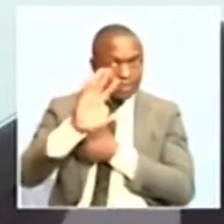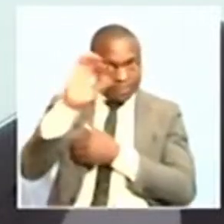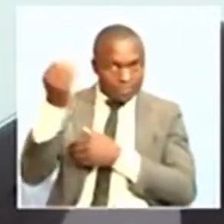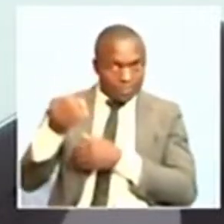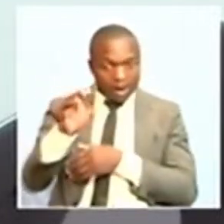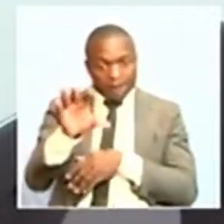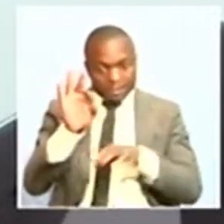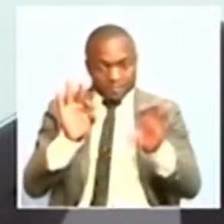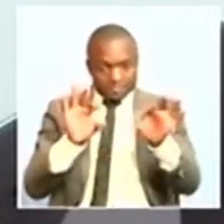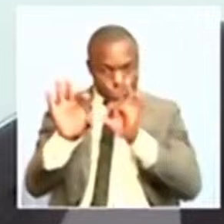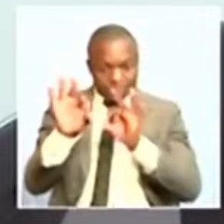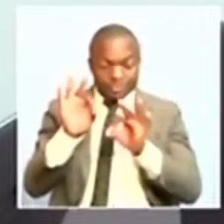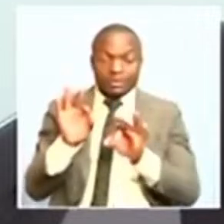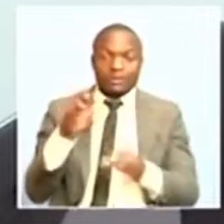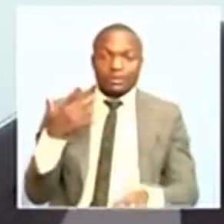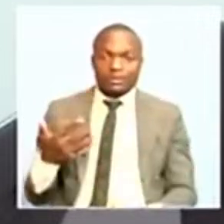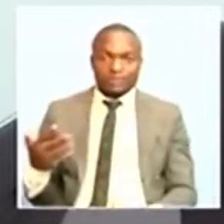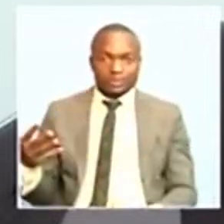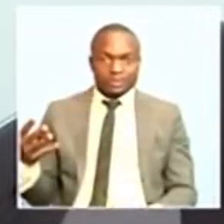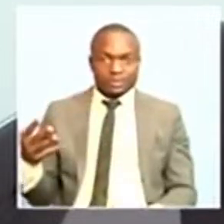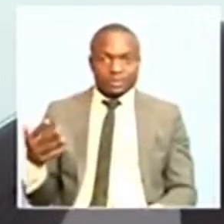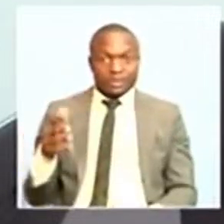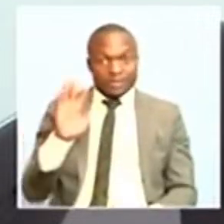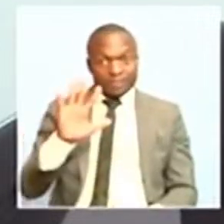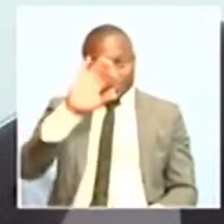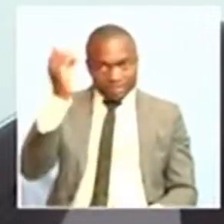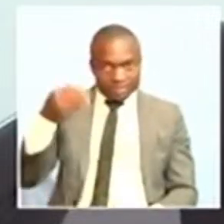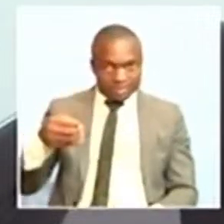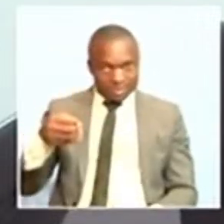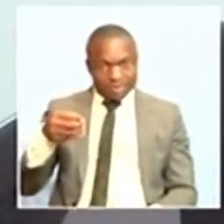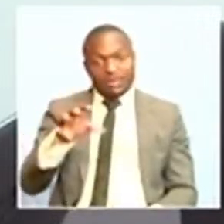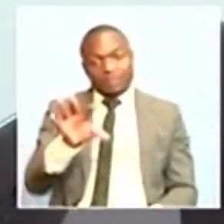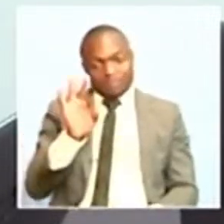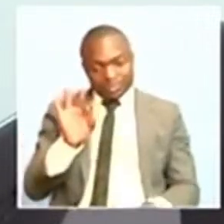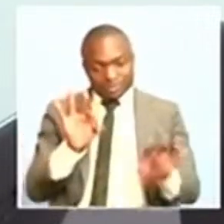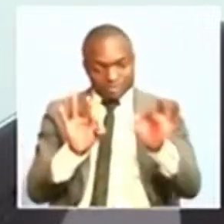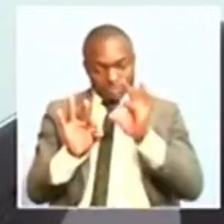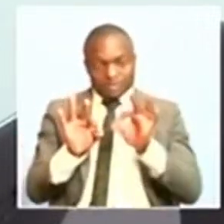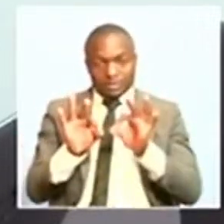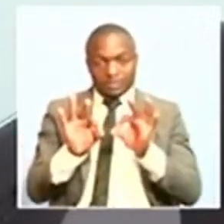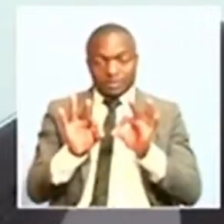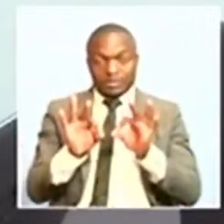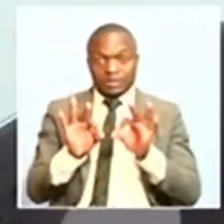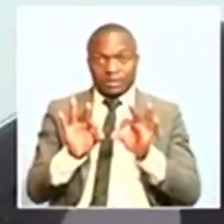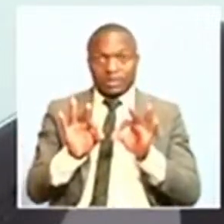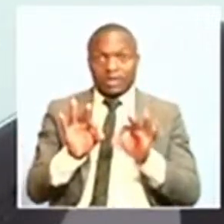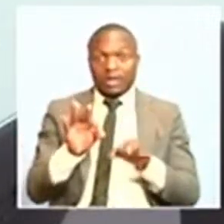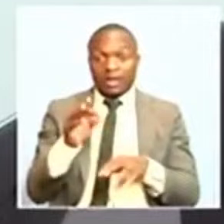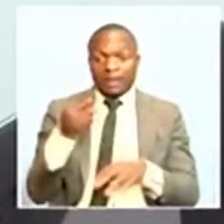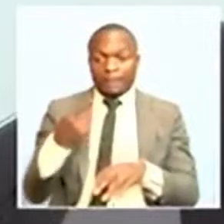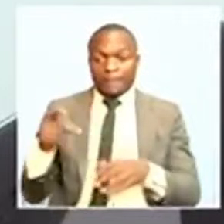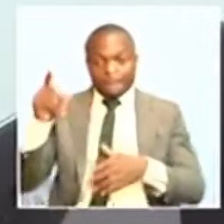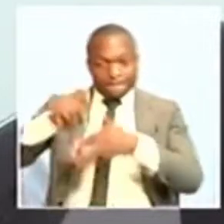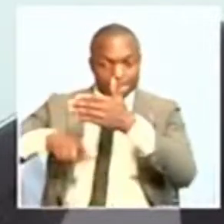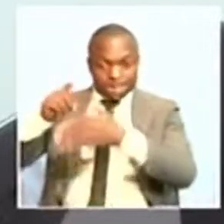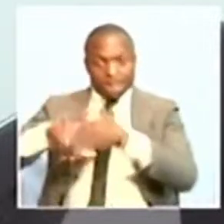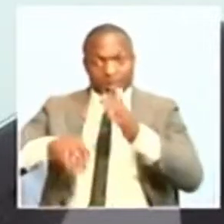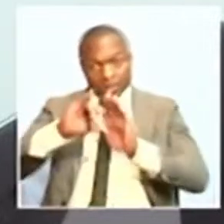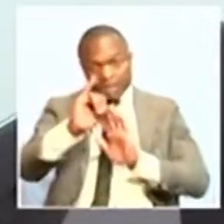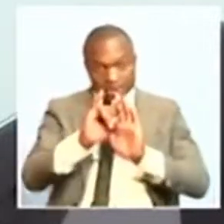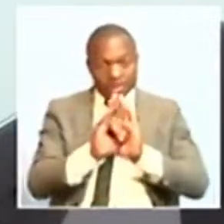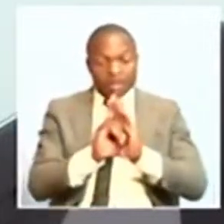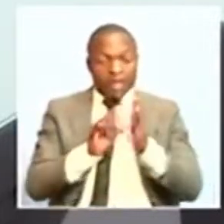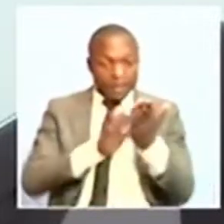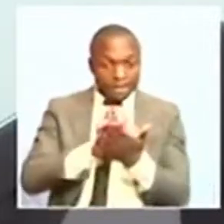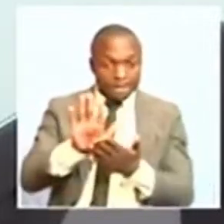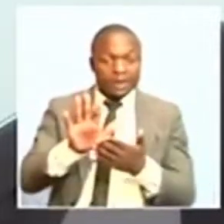goods, 5% selected goods surtax on imported printed paper, as